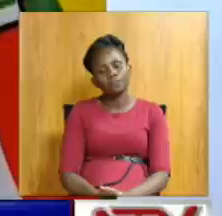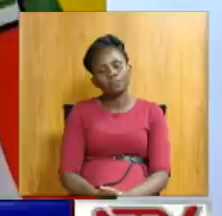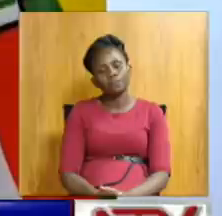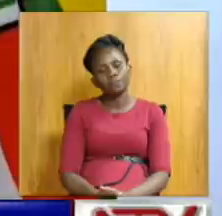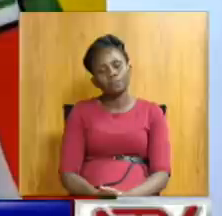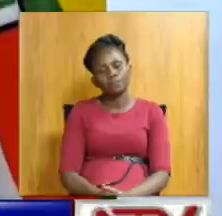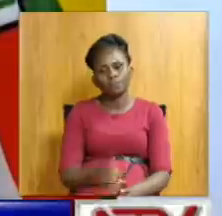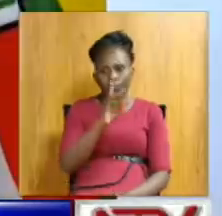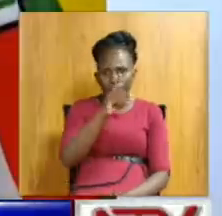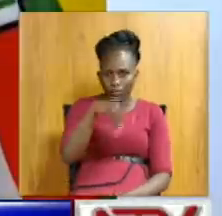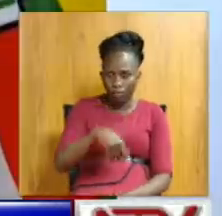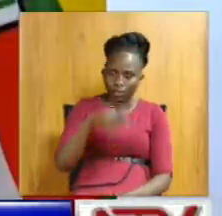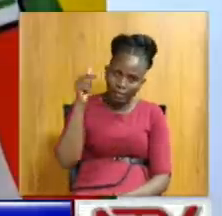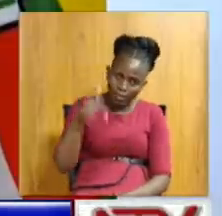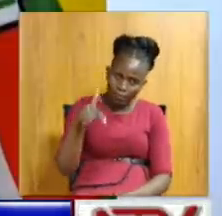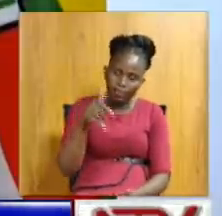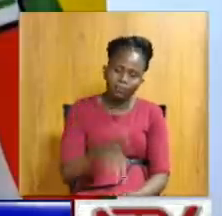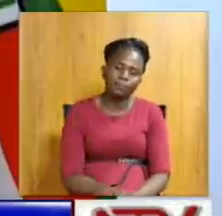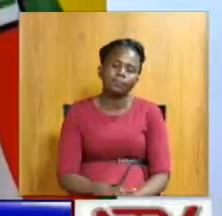DP got 7.